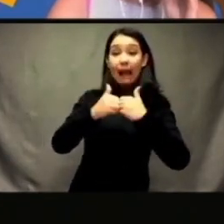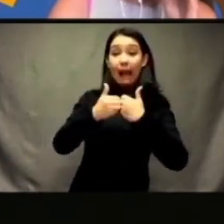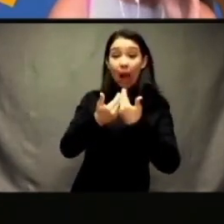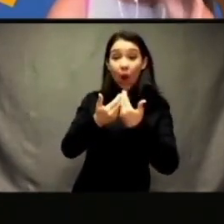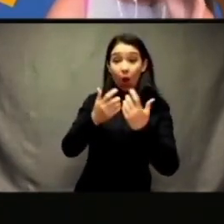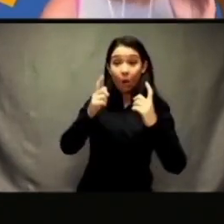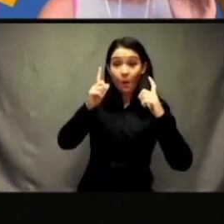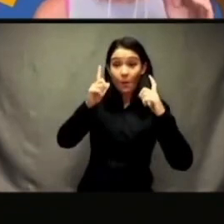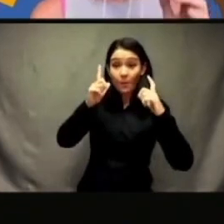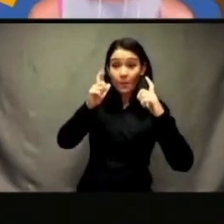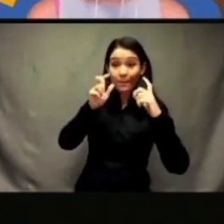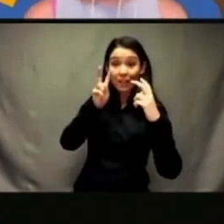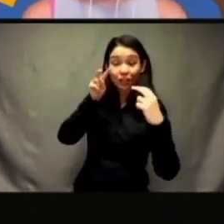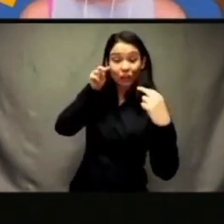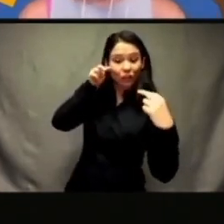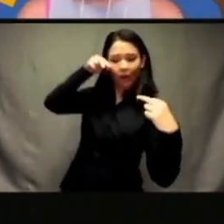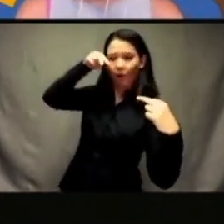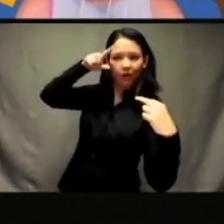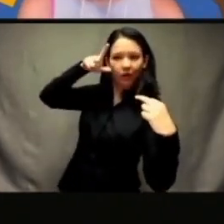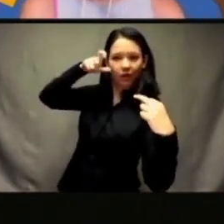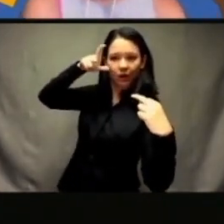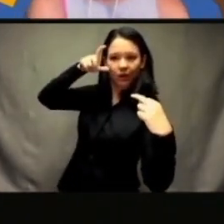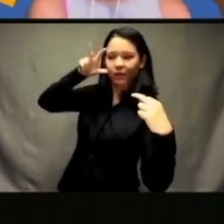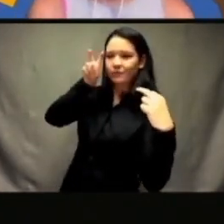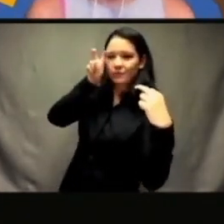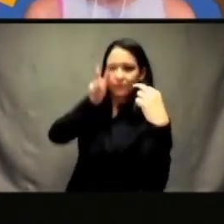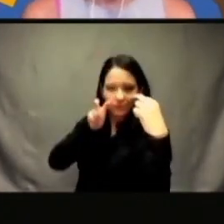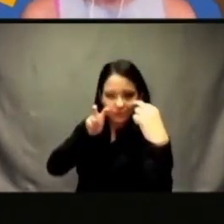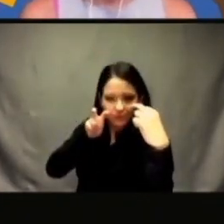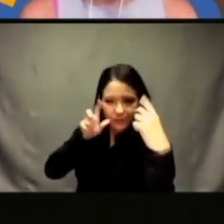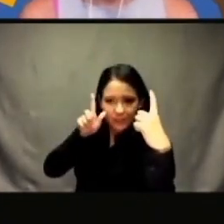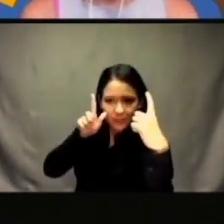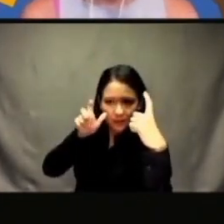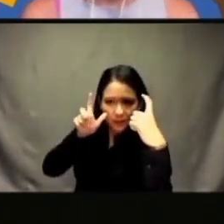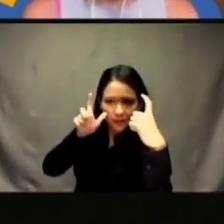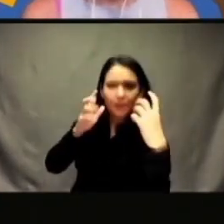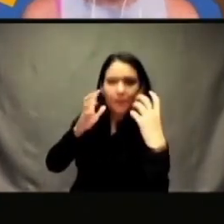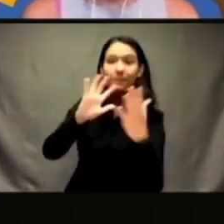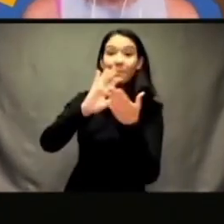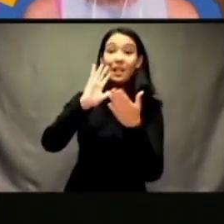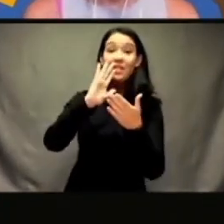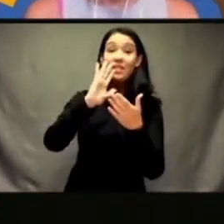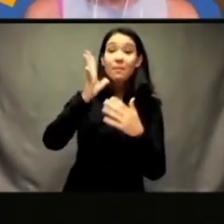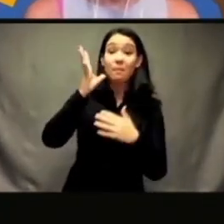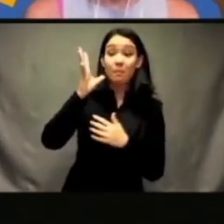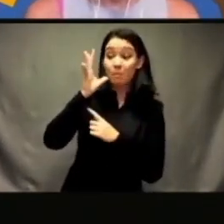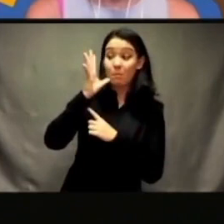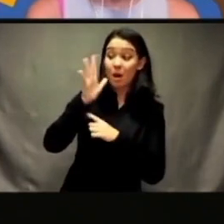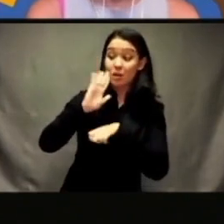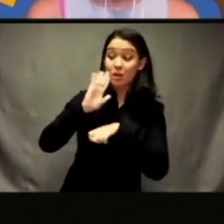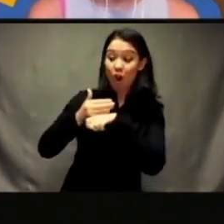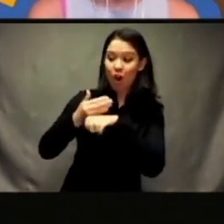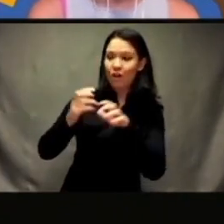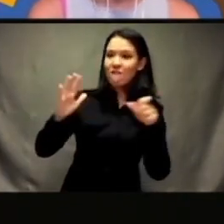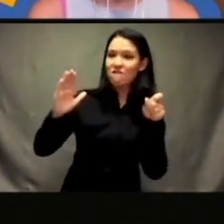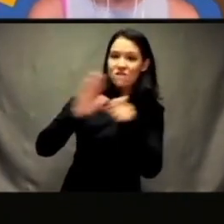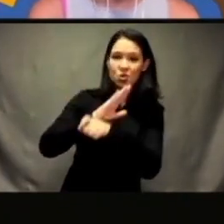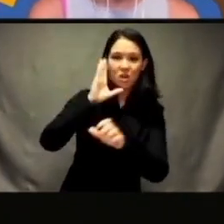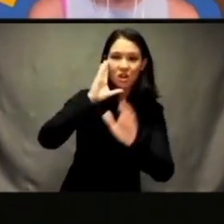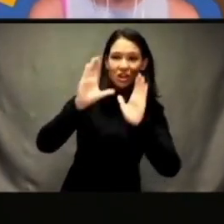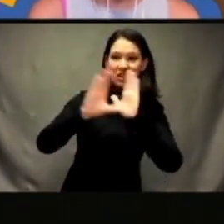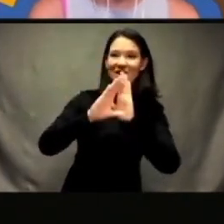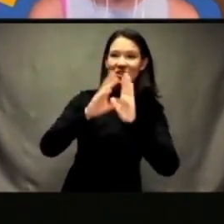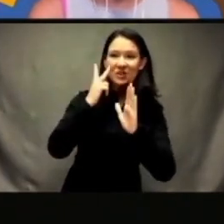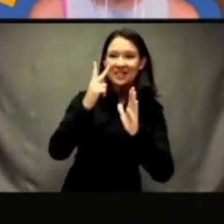eye level and they fill the entire frame of the photo. Because sometimes you might be tempted